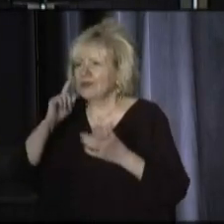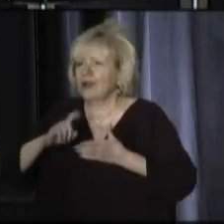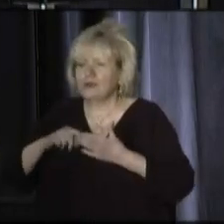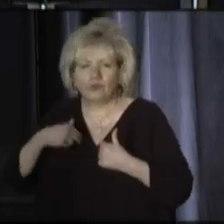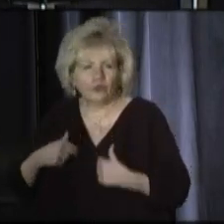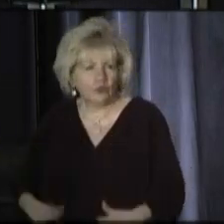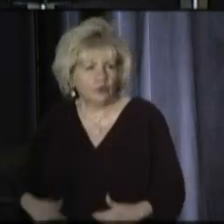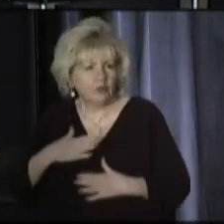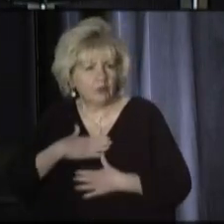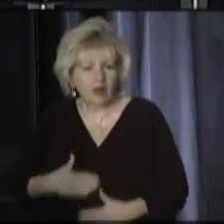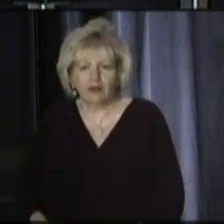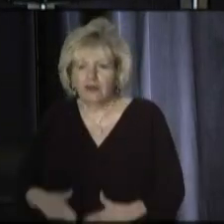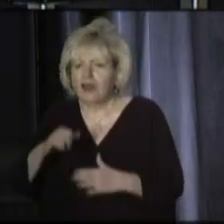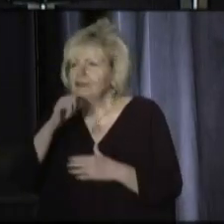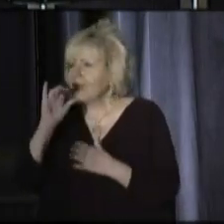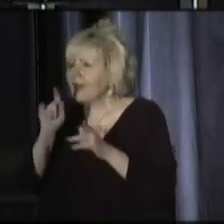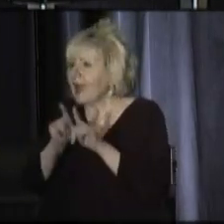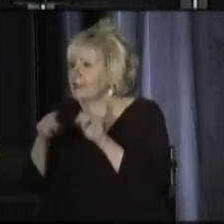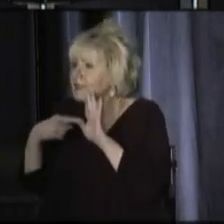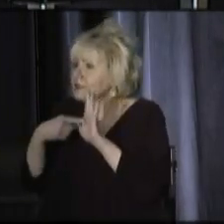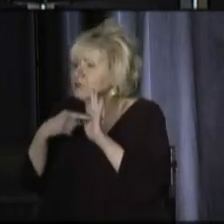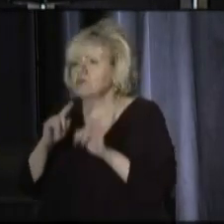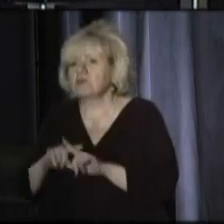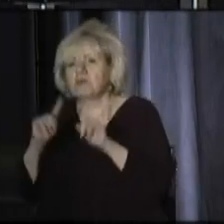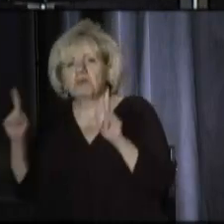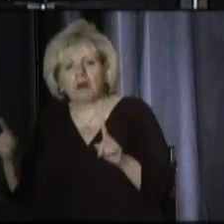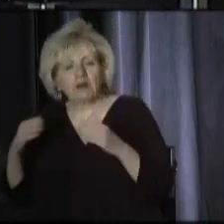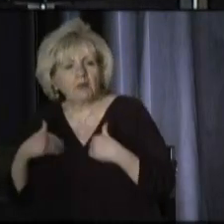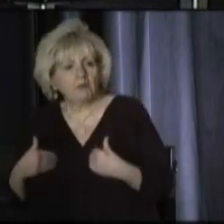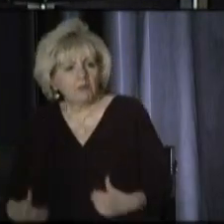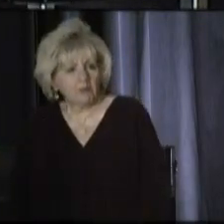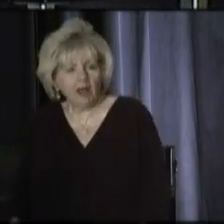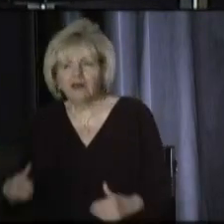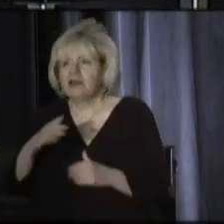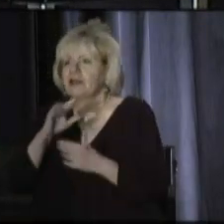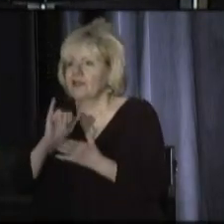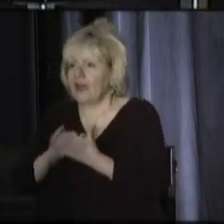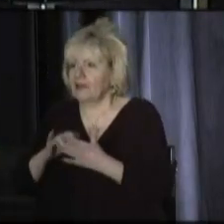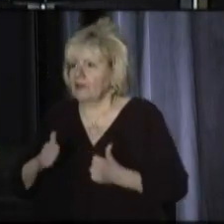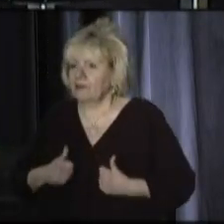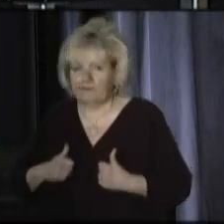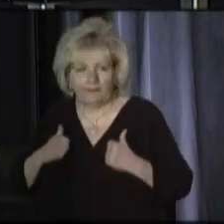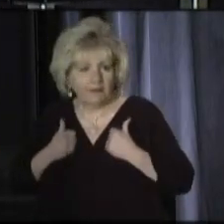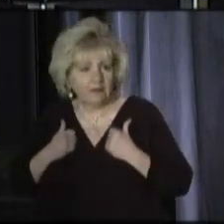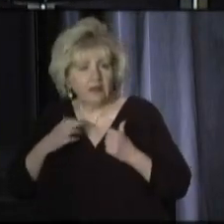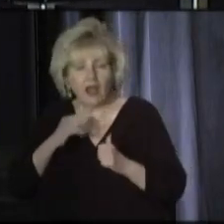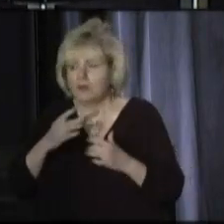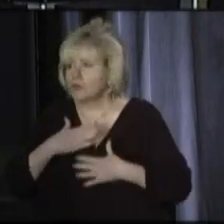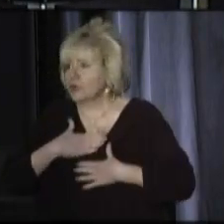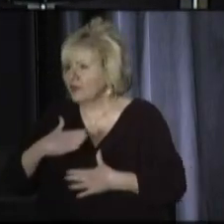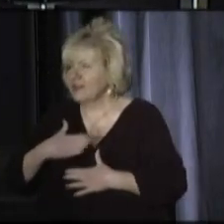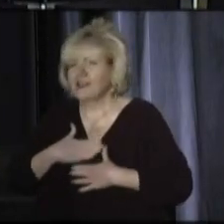outreached hand for connection, my work is exactly the same. It's the same characters, it's the same